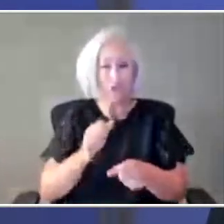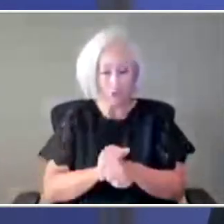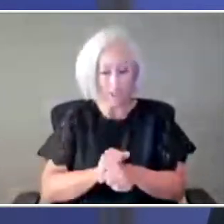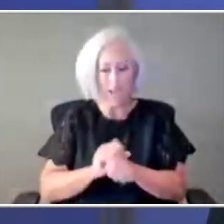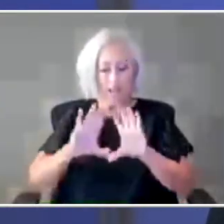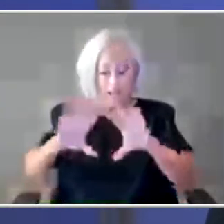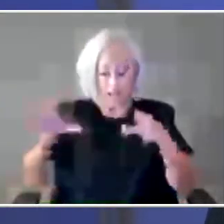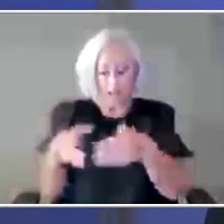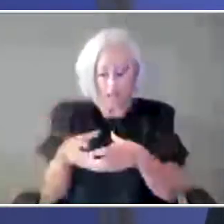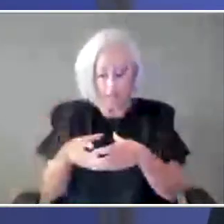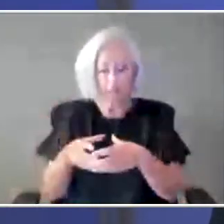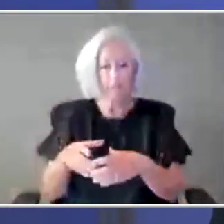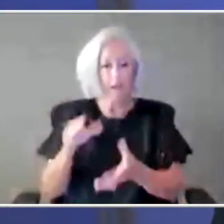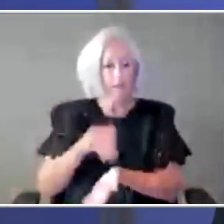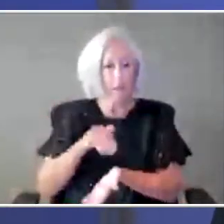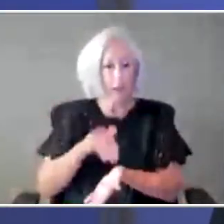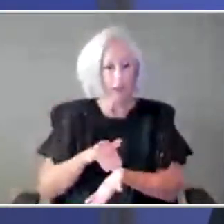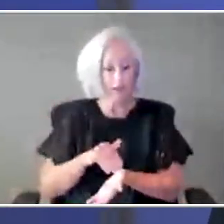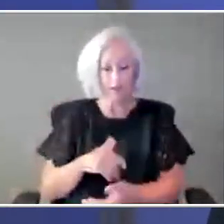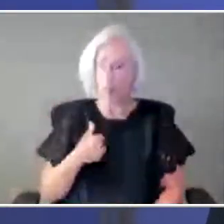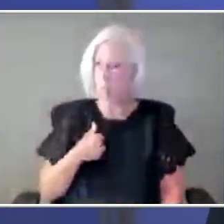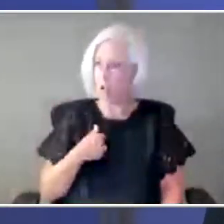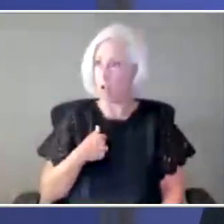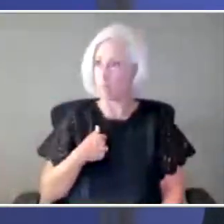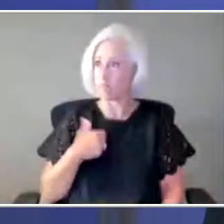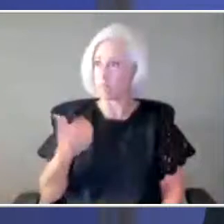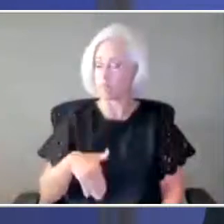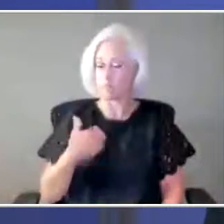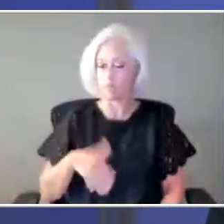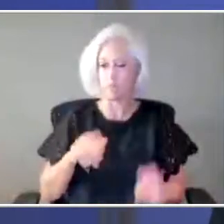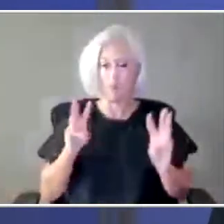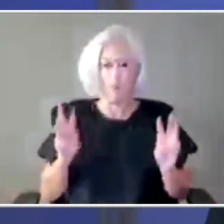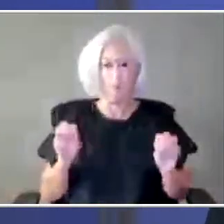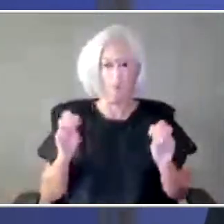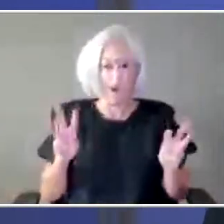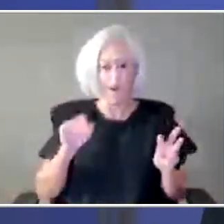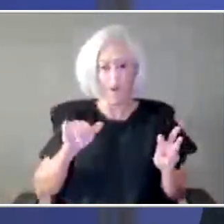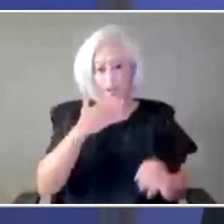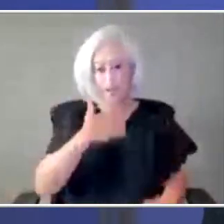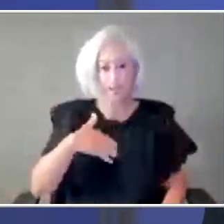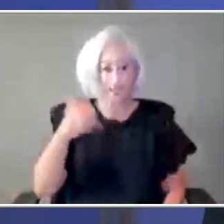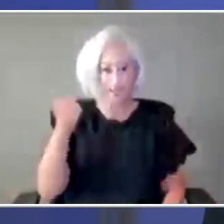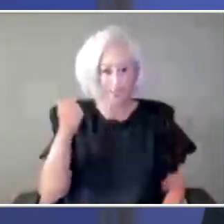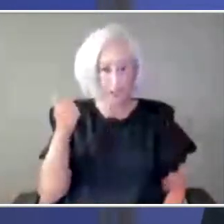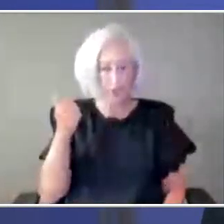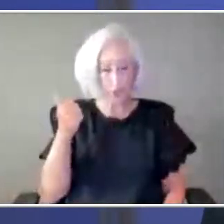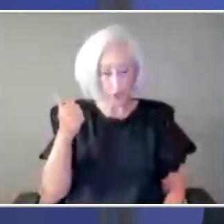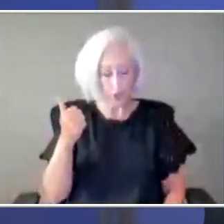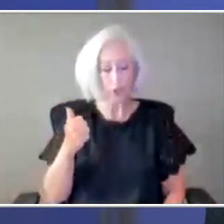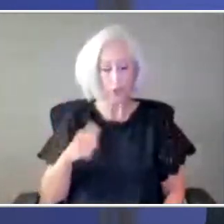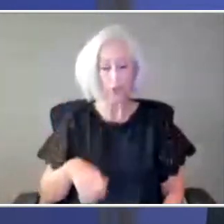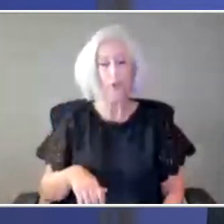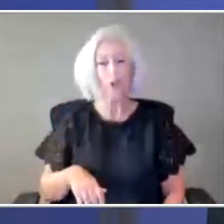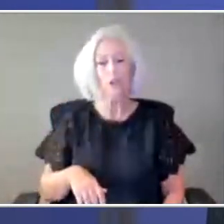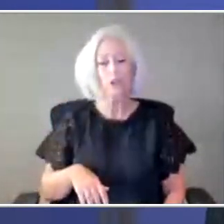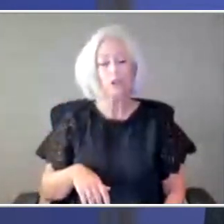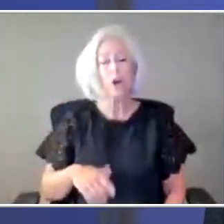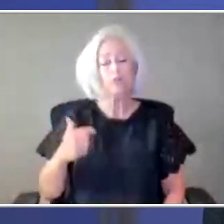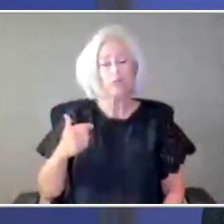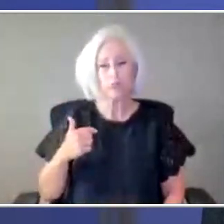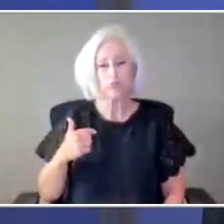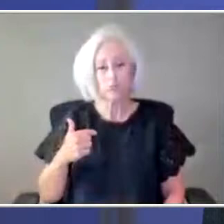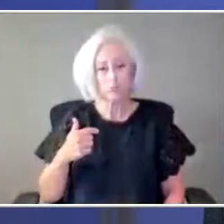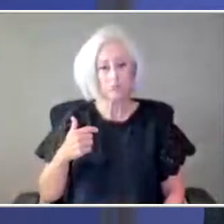like, wow, okay, that's even better, right? Not a bad deal. And as I came from